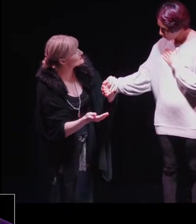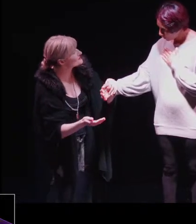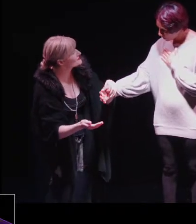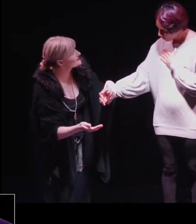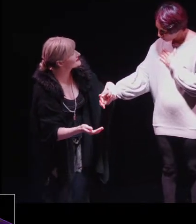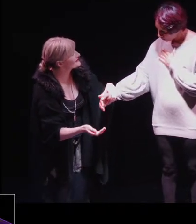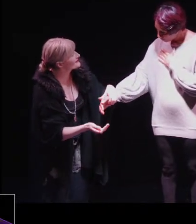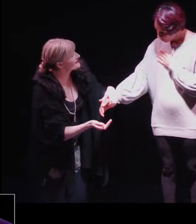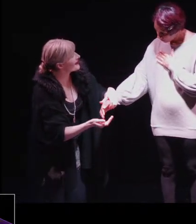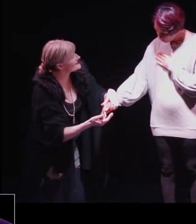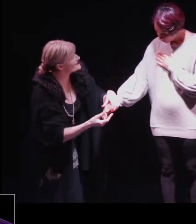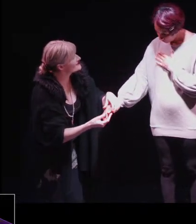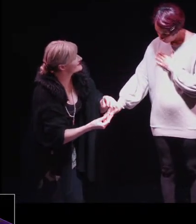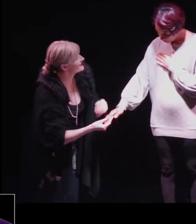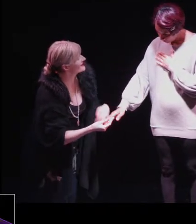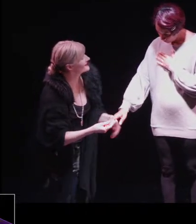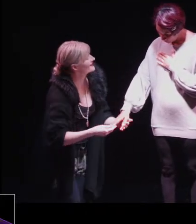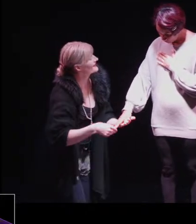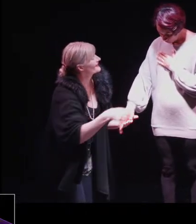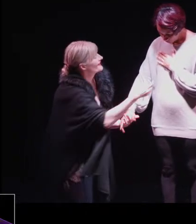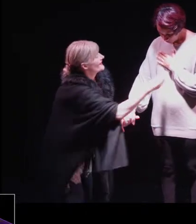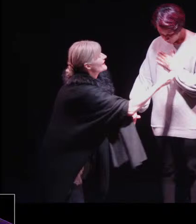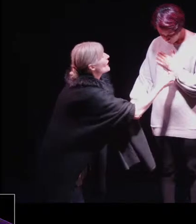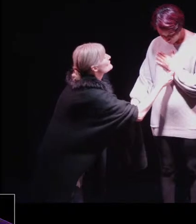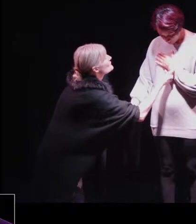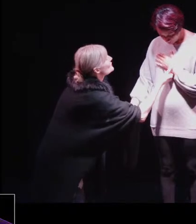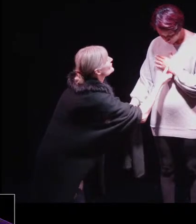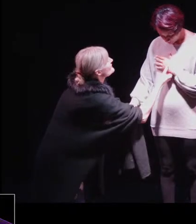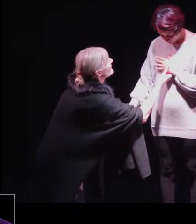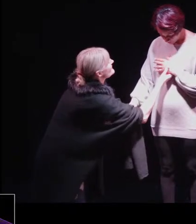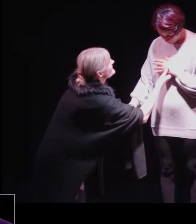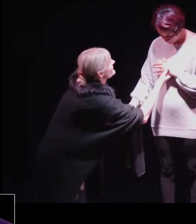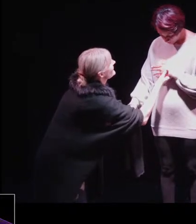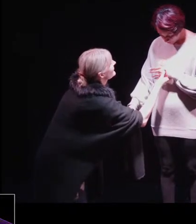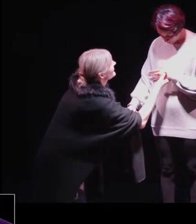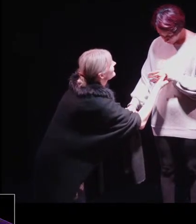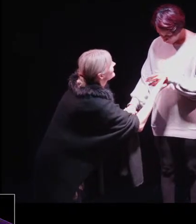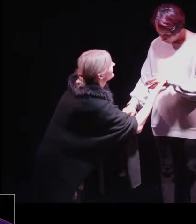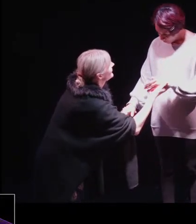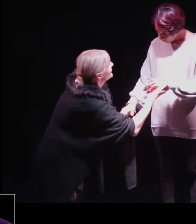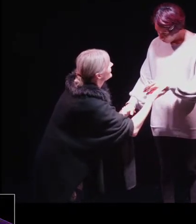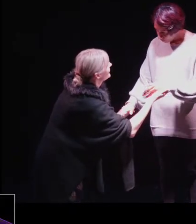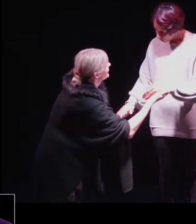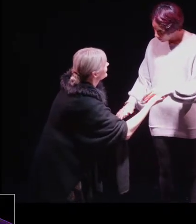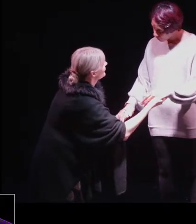Move. Yes. Come towards us.